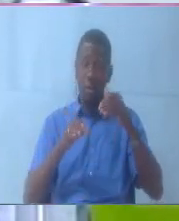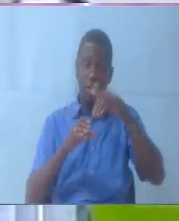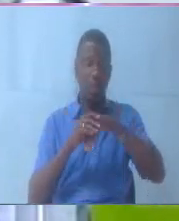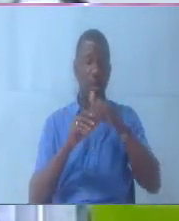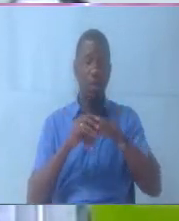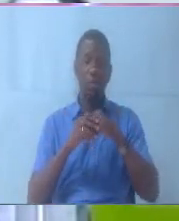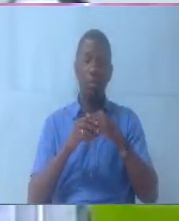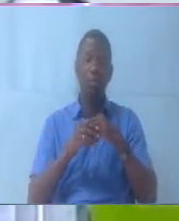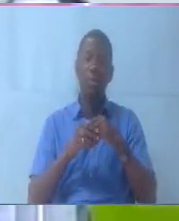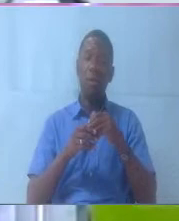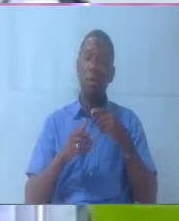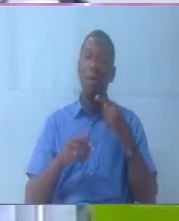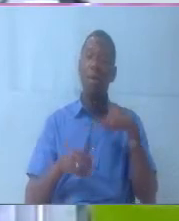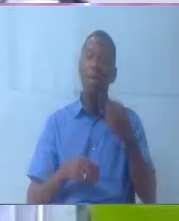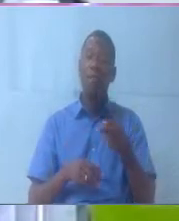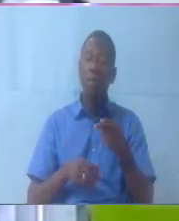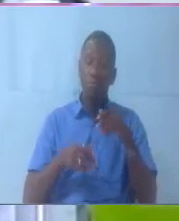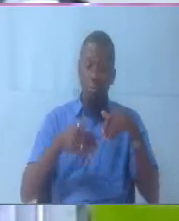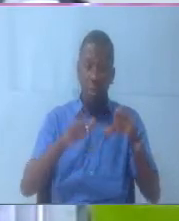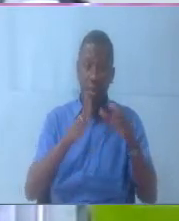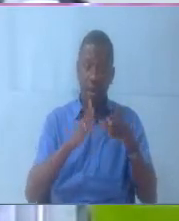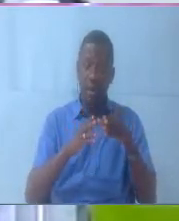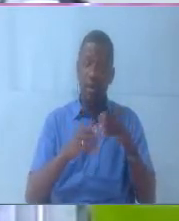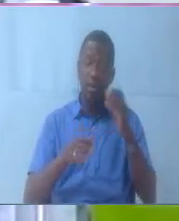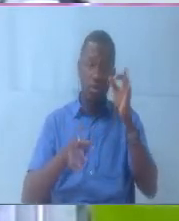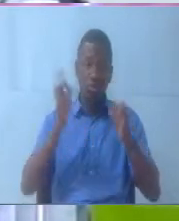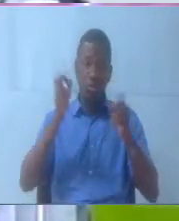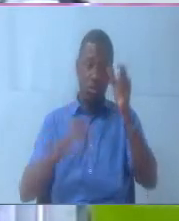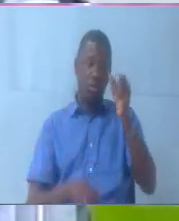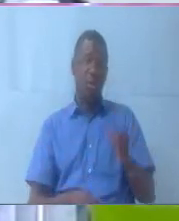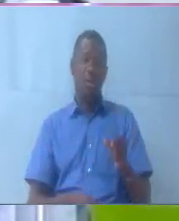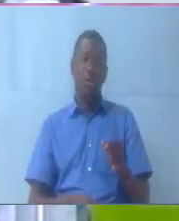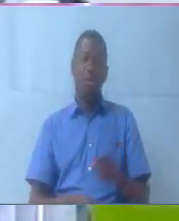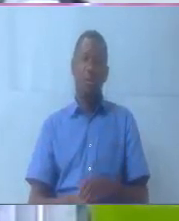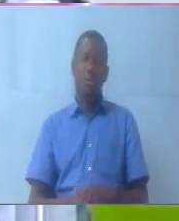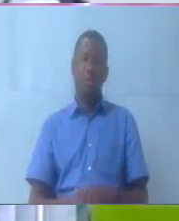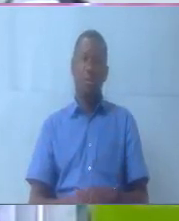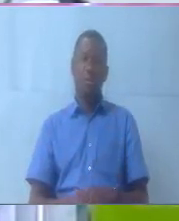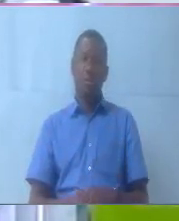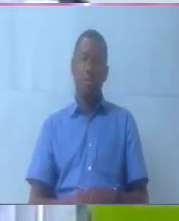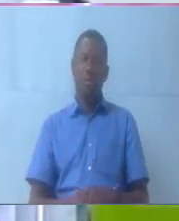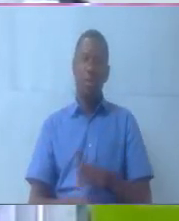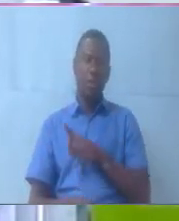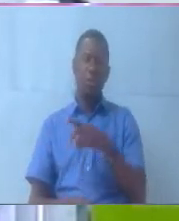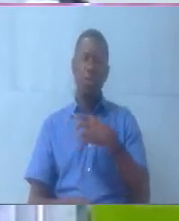of terminating a judge. Well, wasn't it? I don't want to use